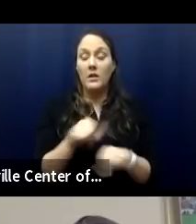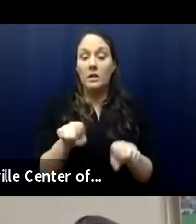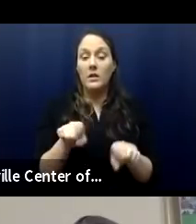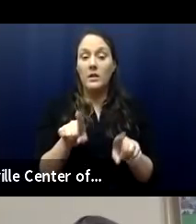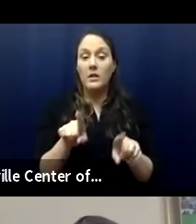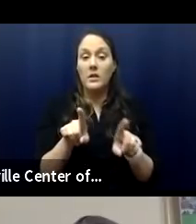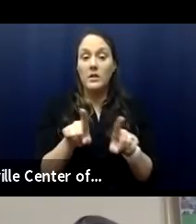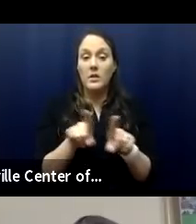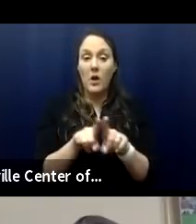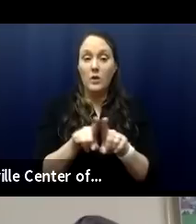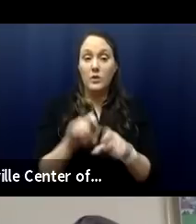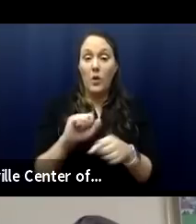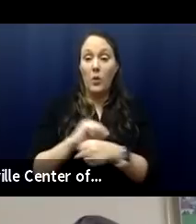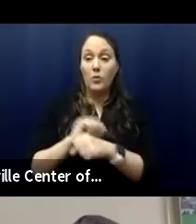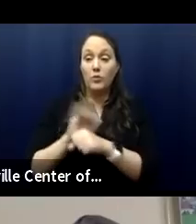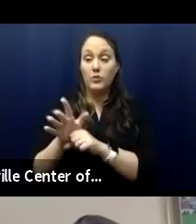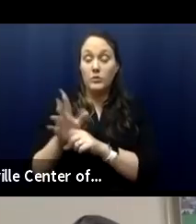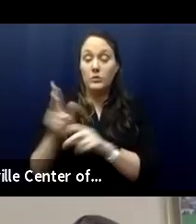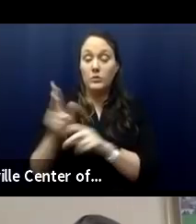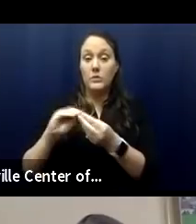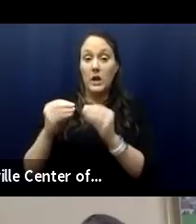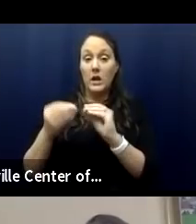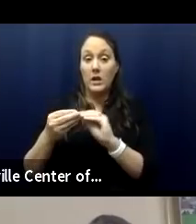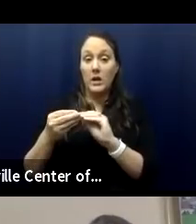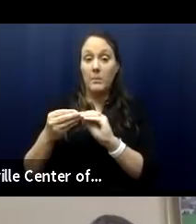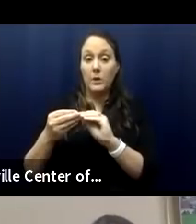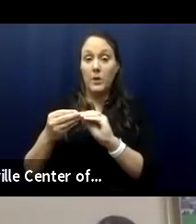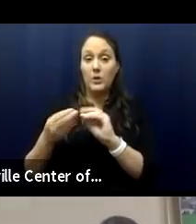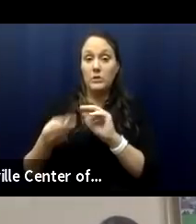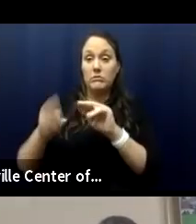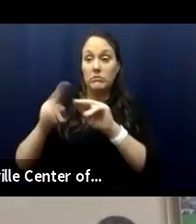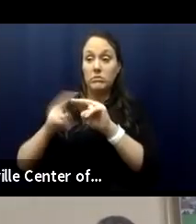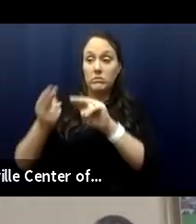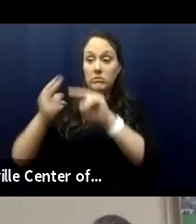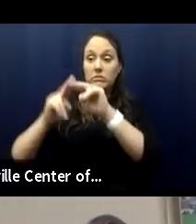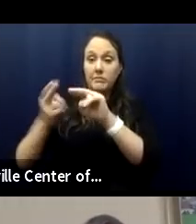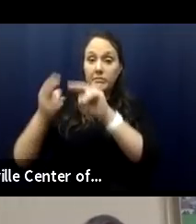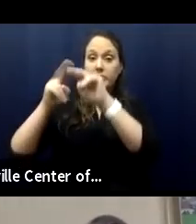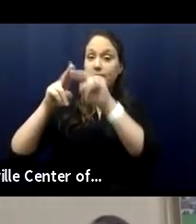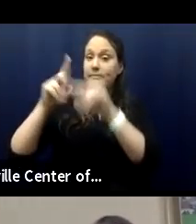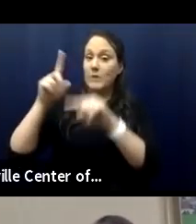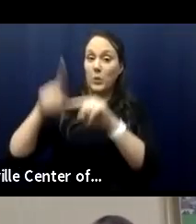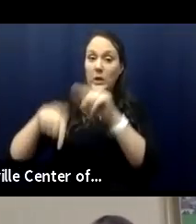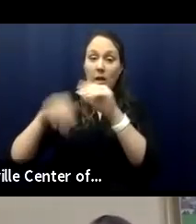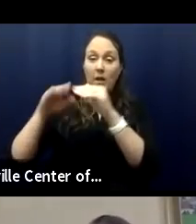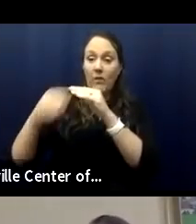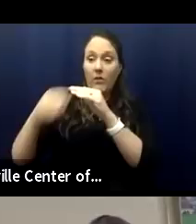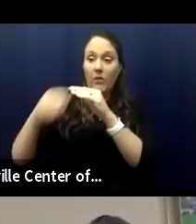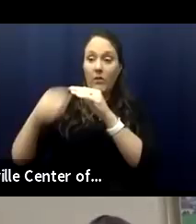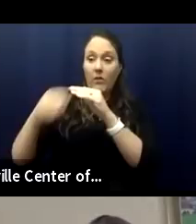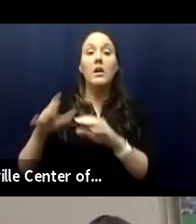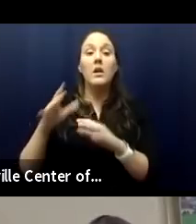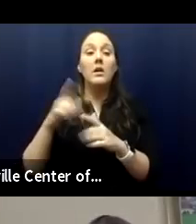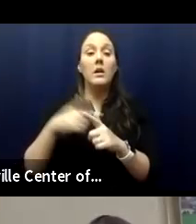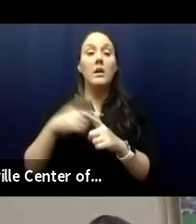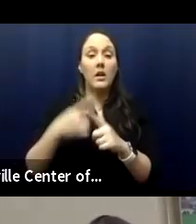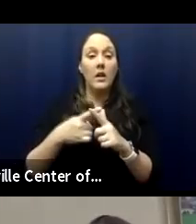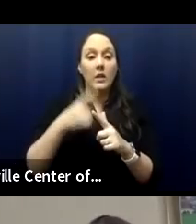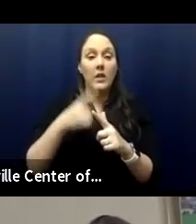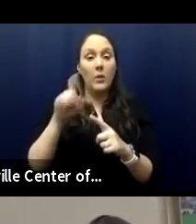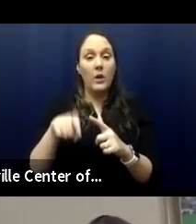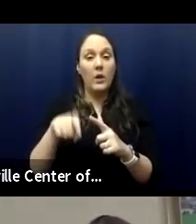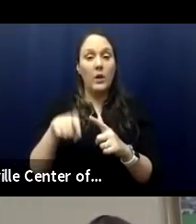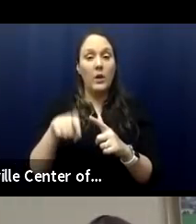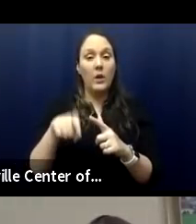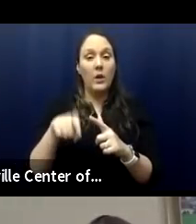COVID numbers continue to, we can't get these cases down, then we'd have no choice but to revisit this issue.